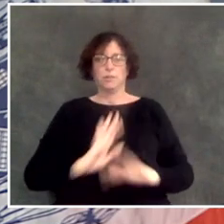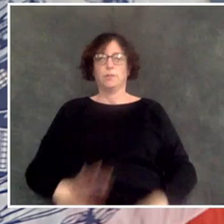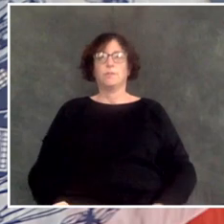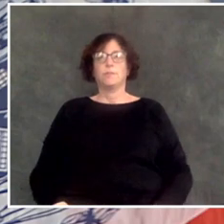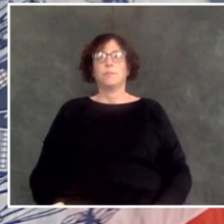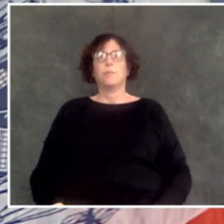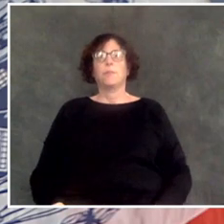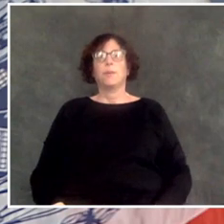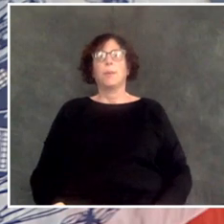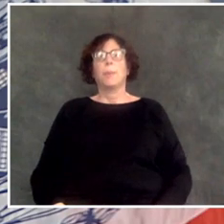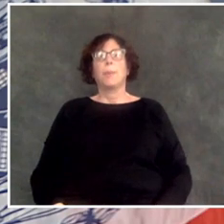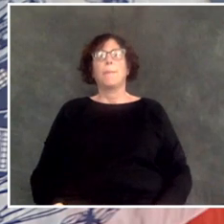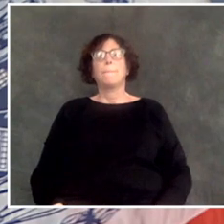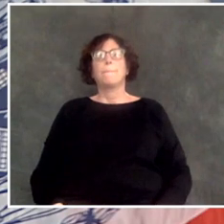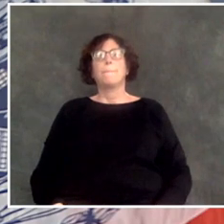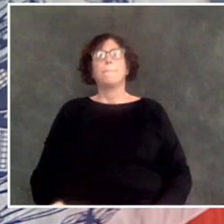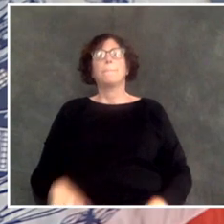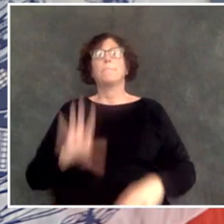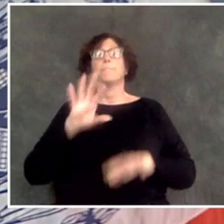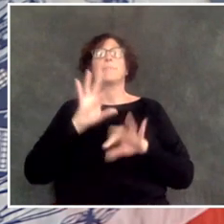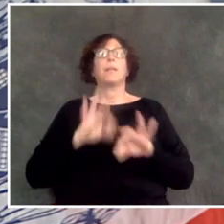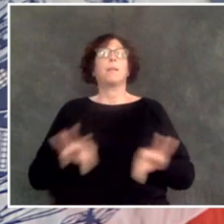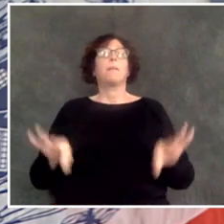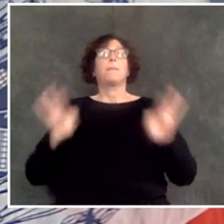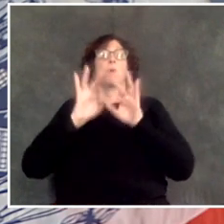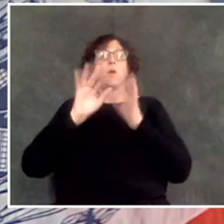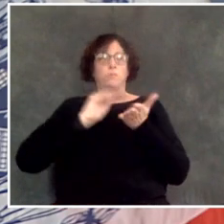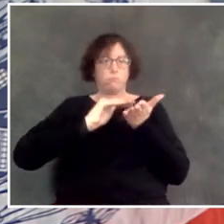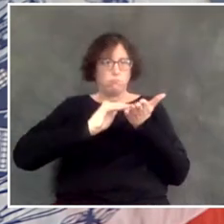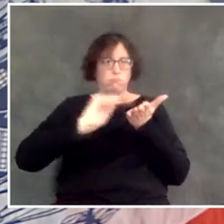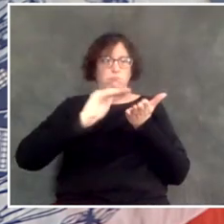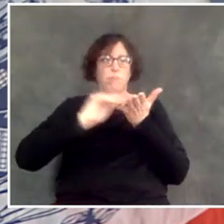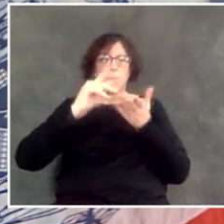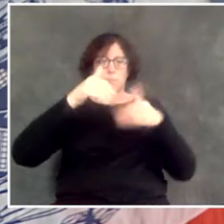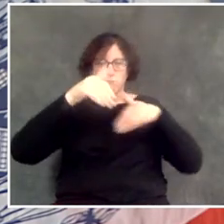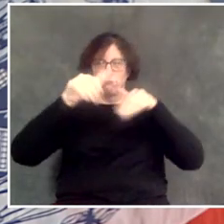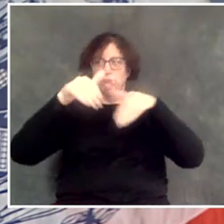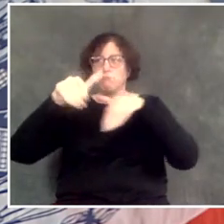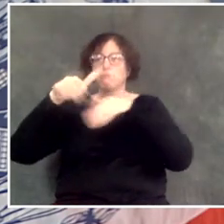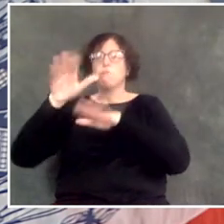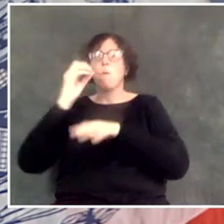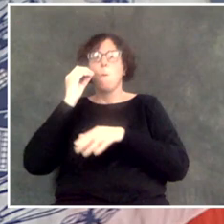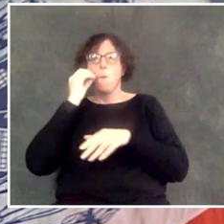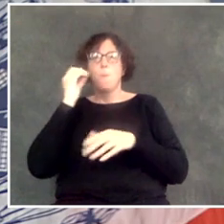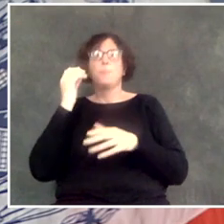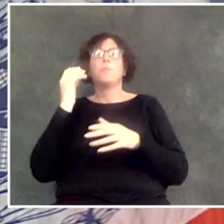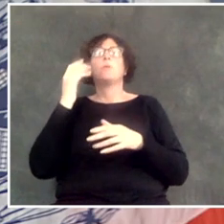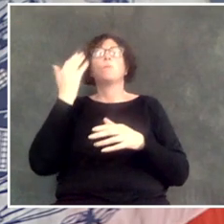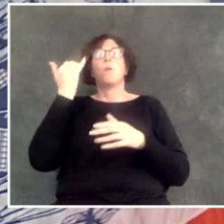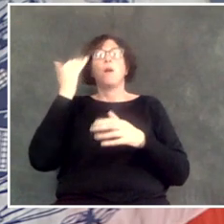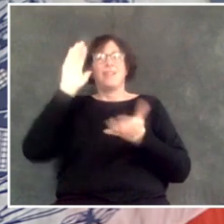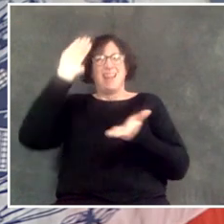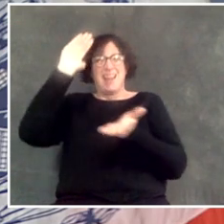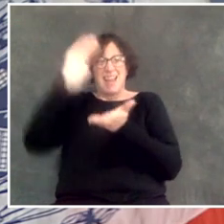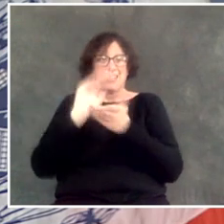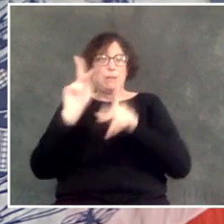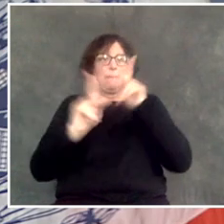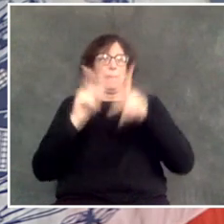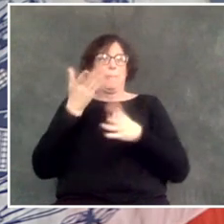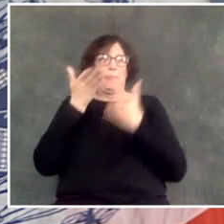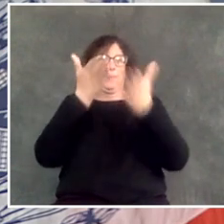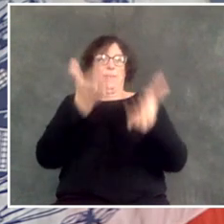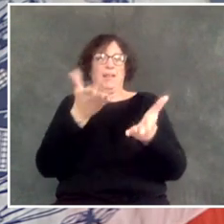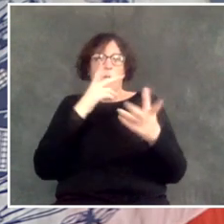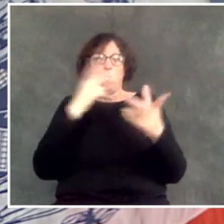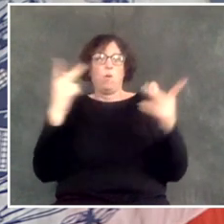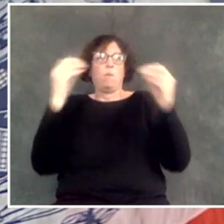reduce the population in our jail system. We had to get out inmates that were in immediate danger because of their own health conditions.